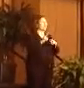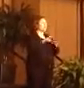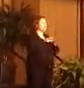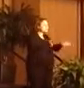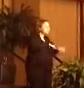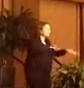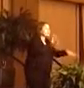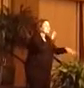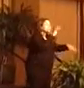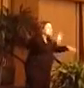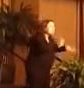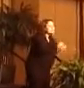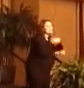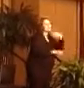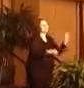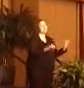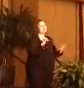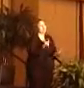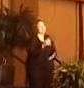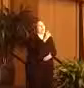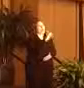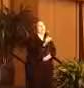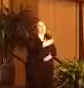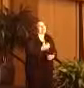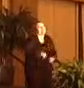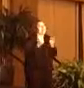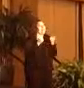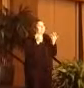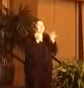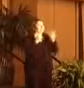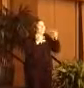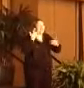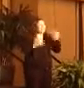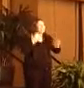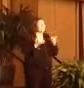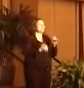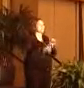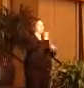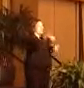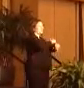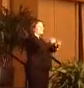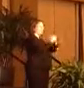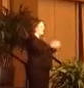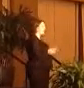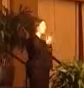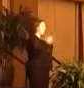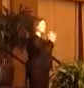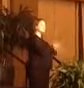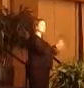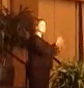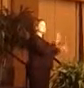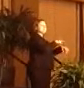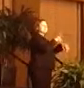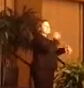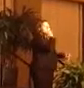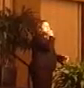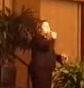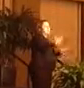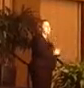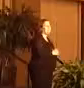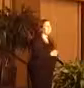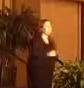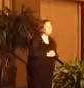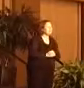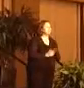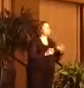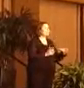blue. But by and large, life is very quiet for me in Rhode Island. But speaking of my videos, so